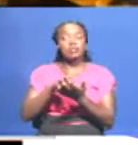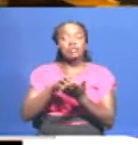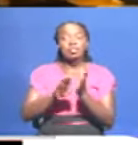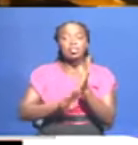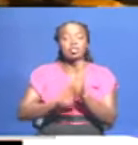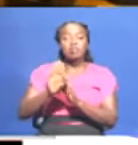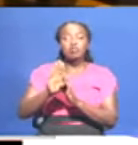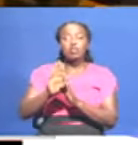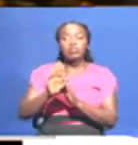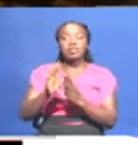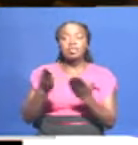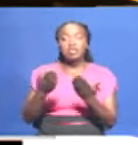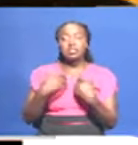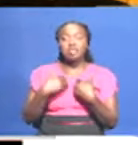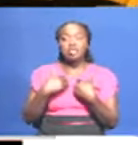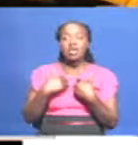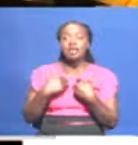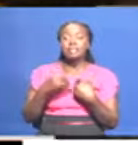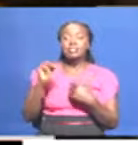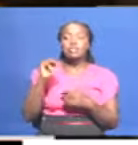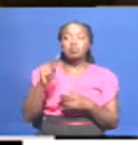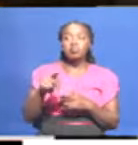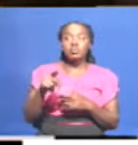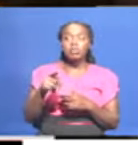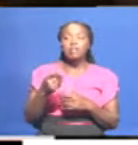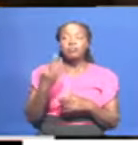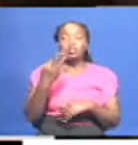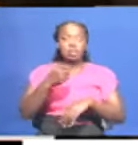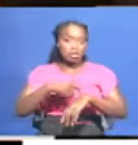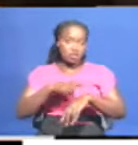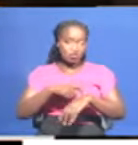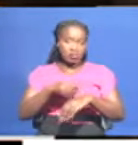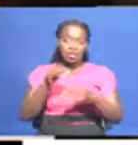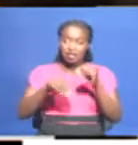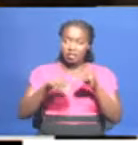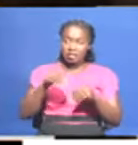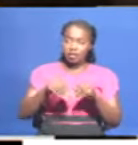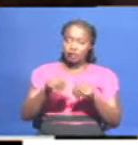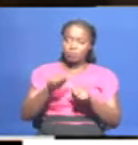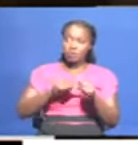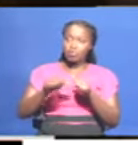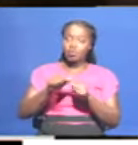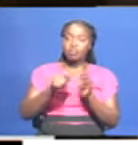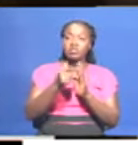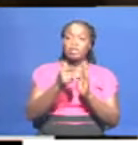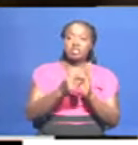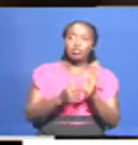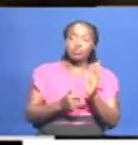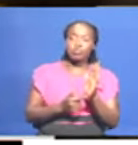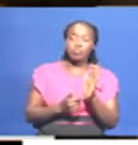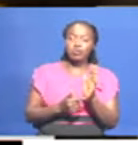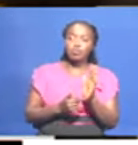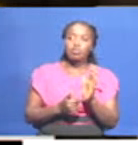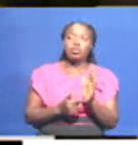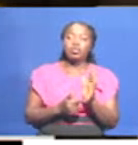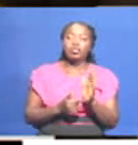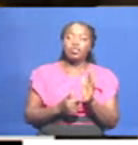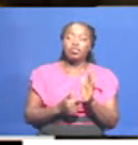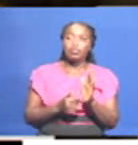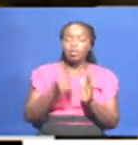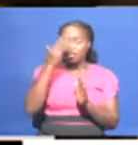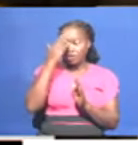when he served as the area legislator for three terms. And this election, it will be about issues. It is issue-based, because